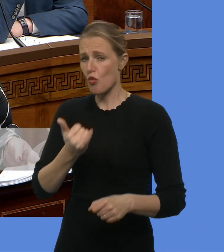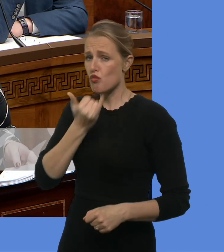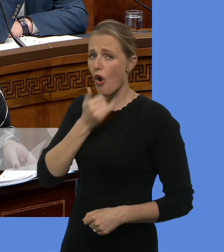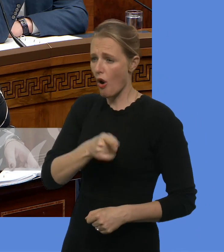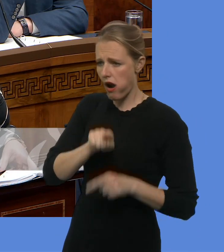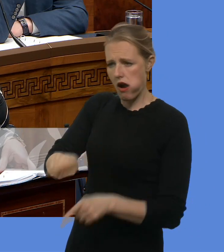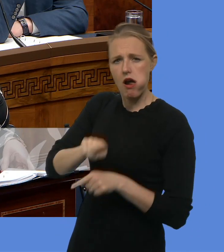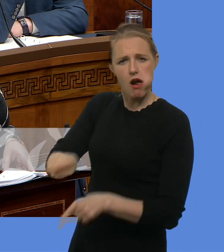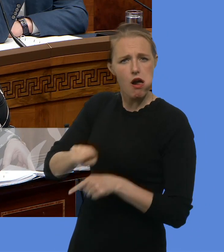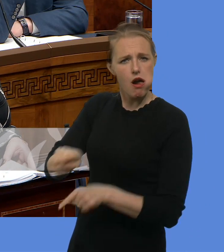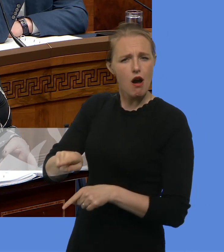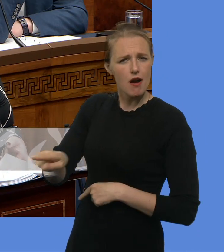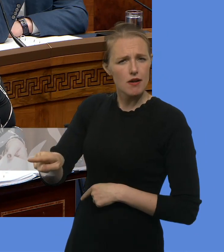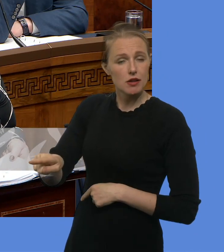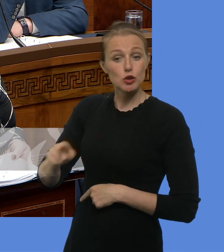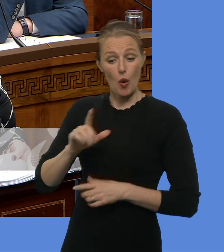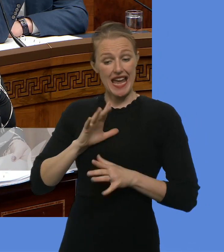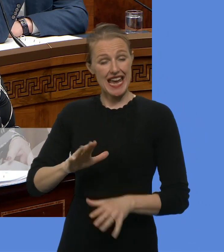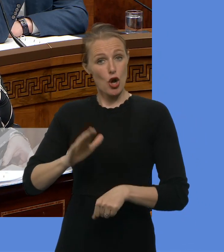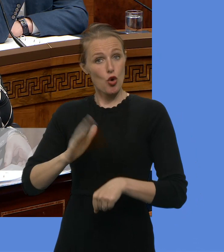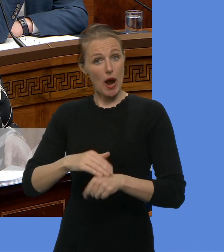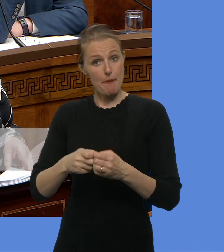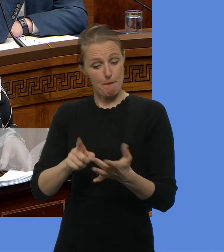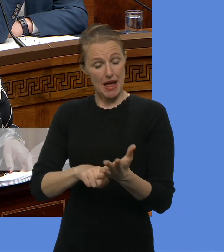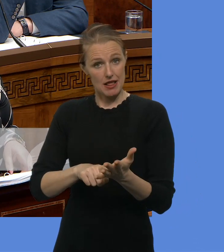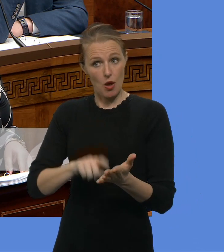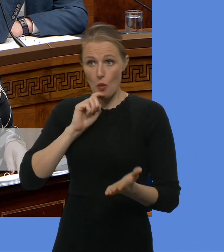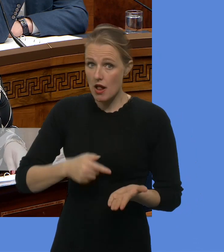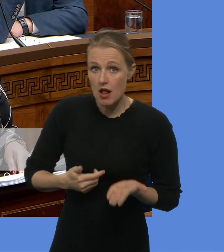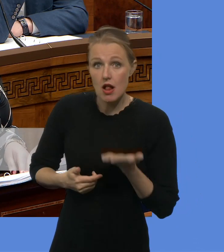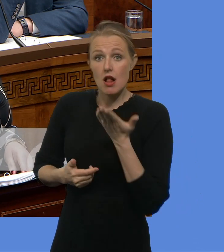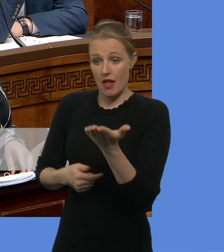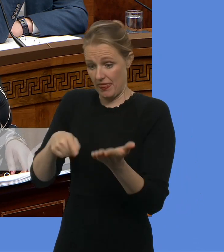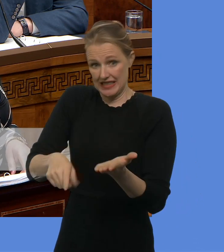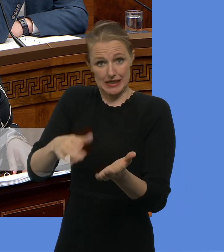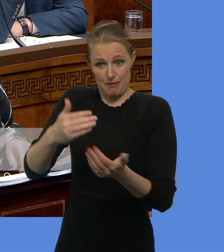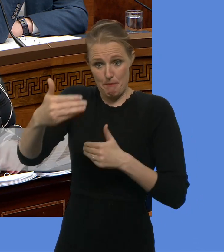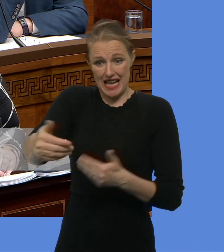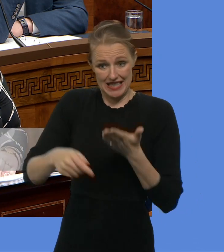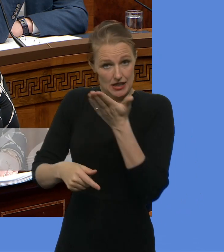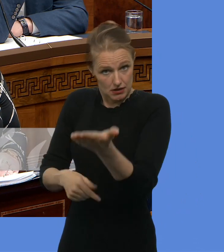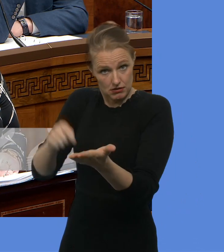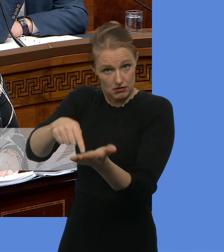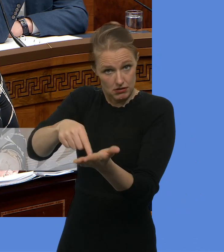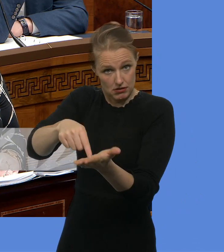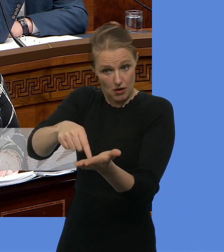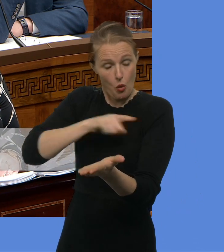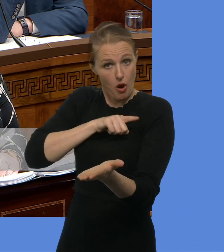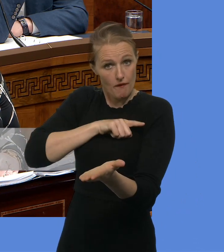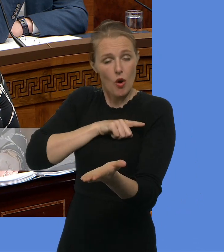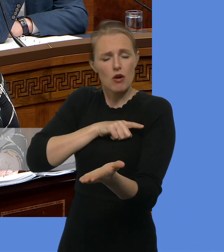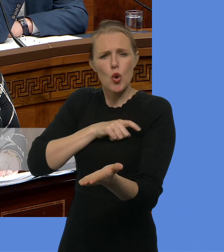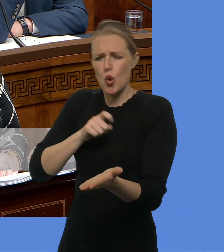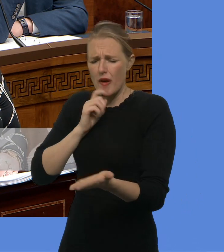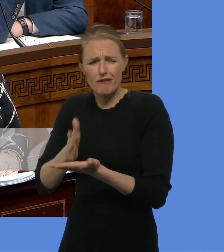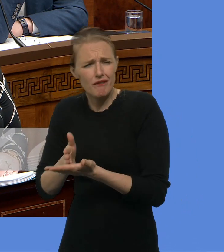my perspective, the purpose of the hate crime bill, which will be brought to the Assembly in the latter half of this mandate, is to support victims and to send a